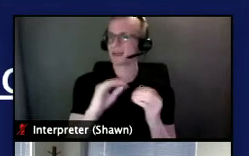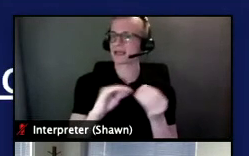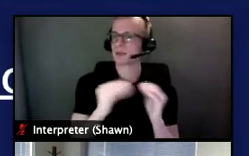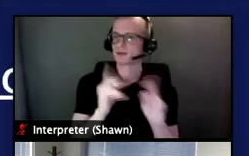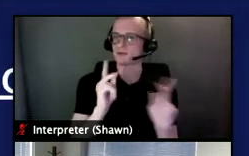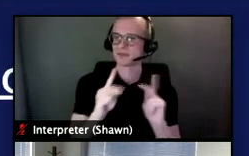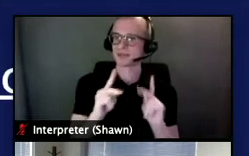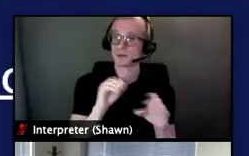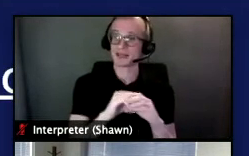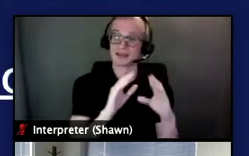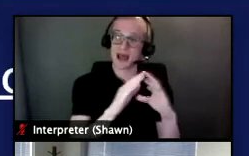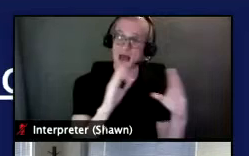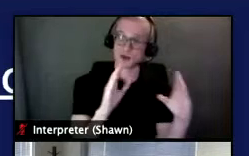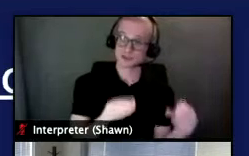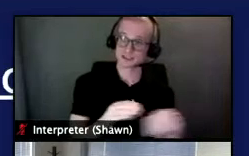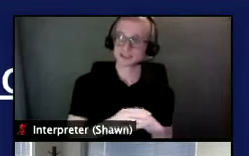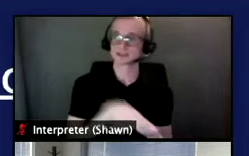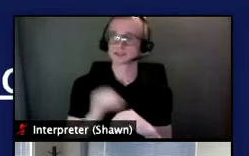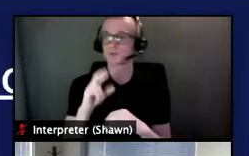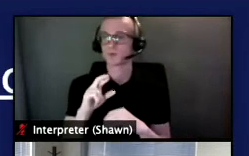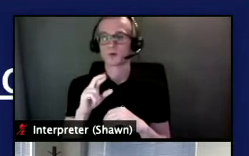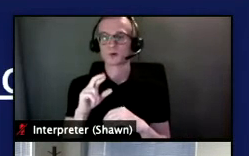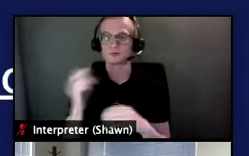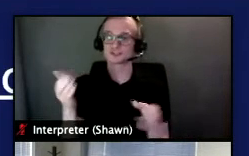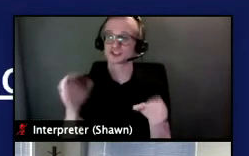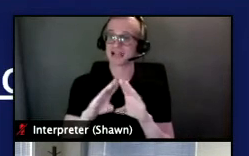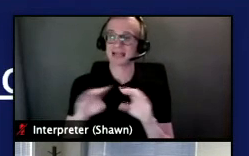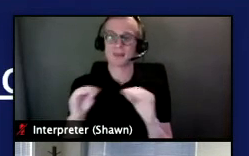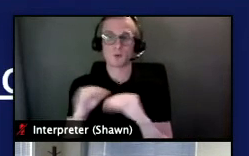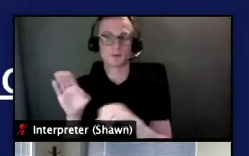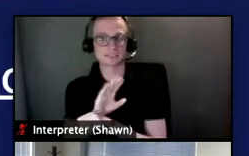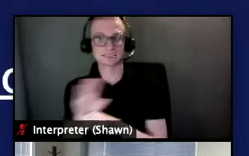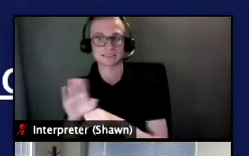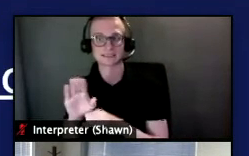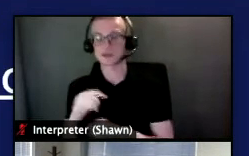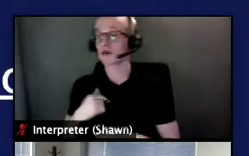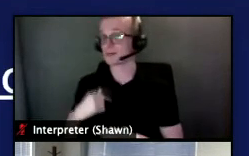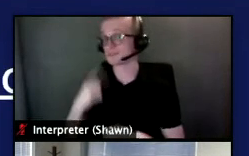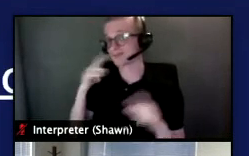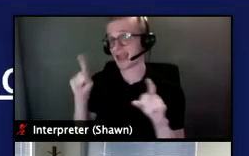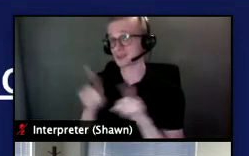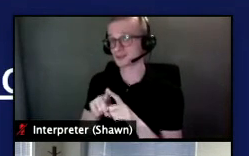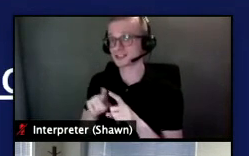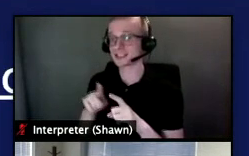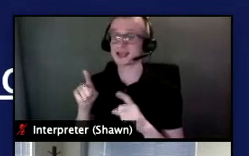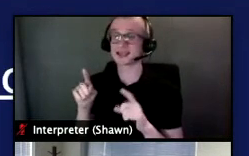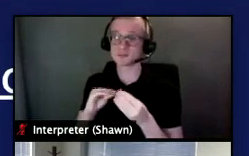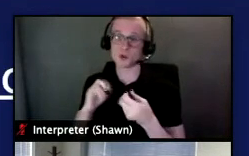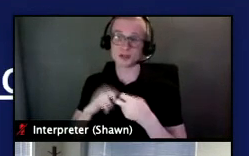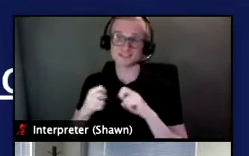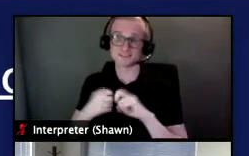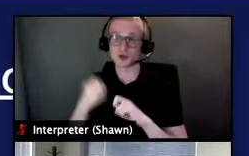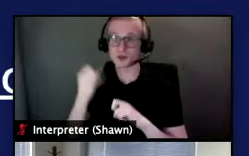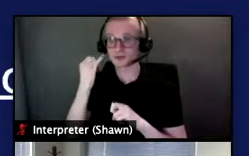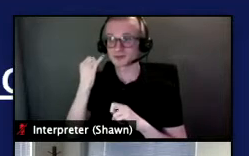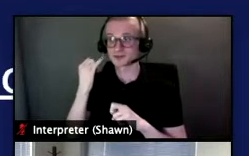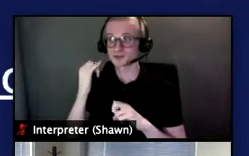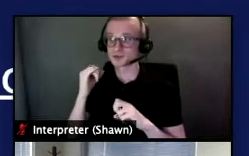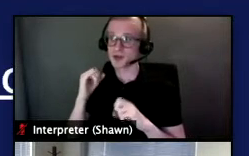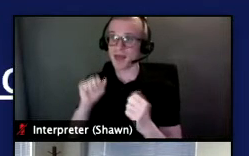you're right. It becomes more difficult to be truly surgical if surgical means microsurgery. There still